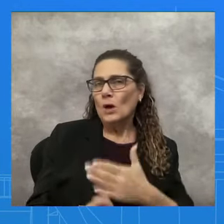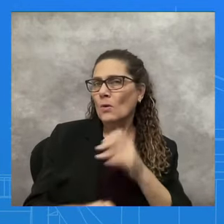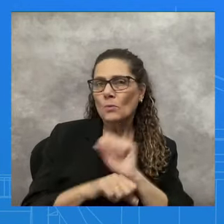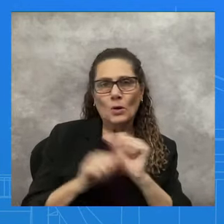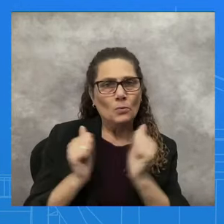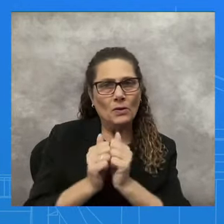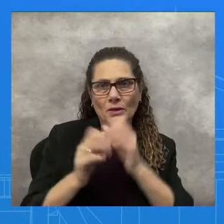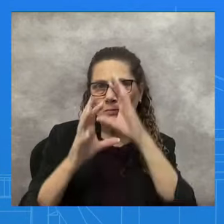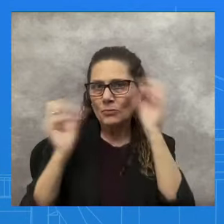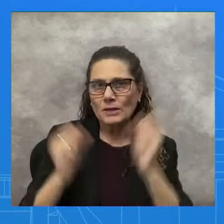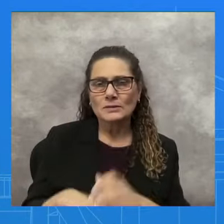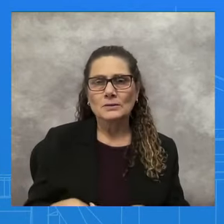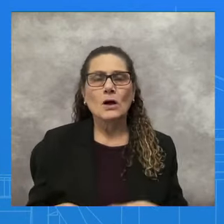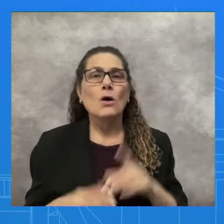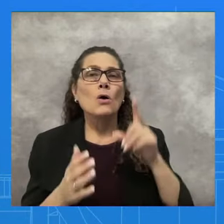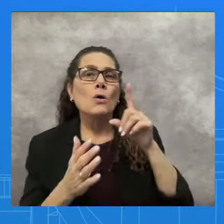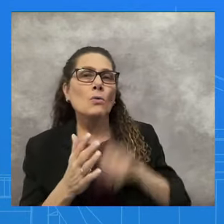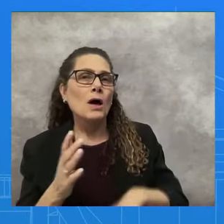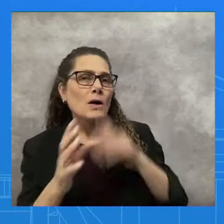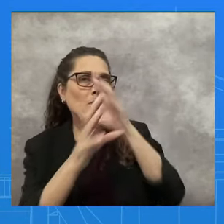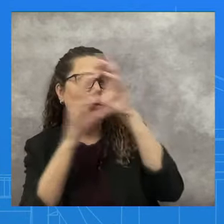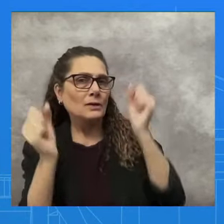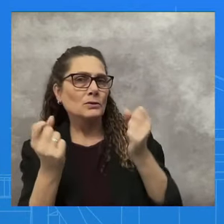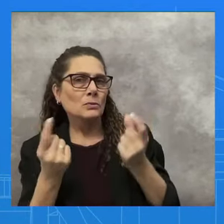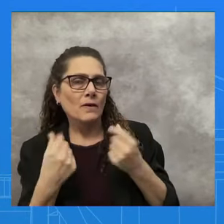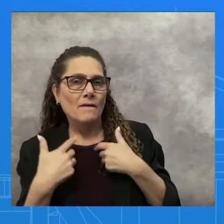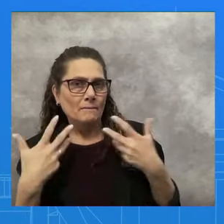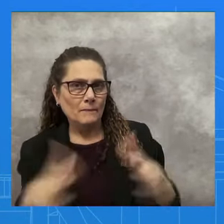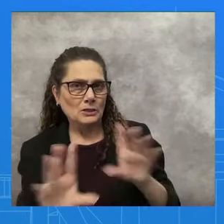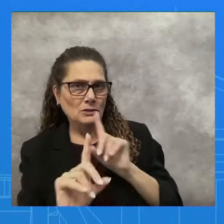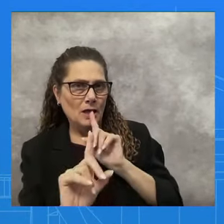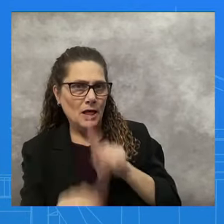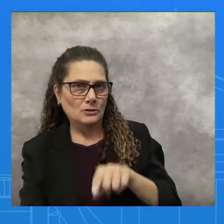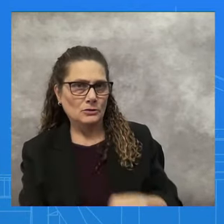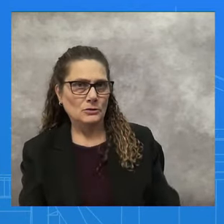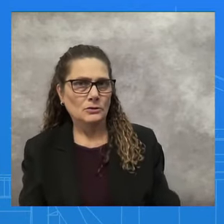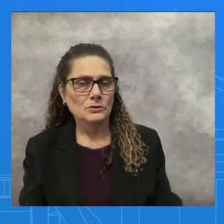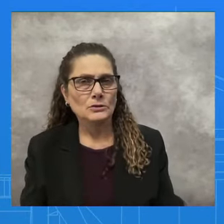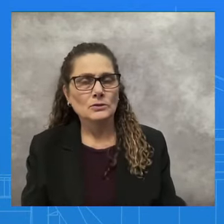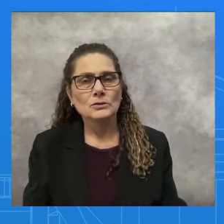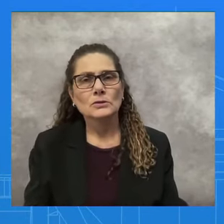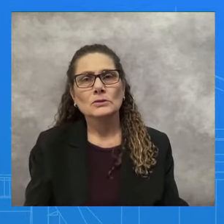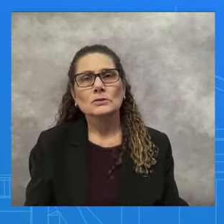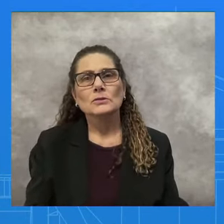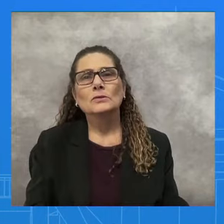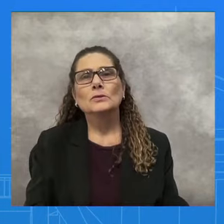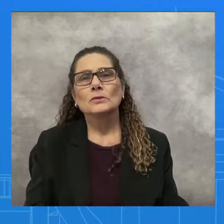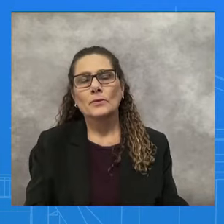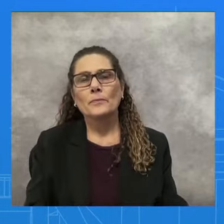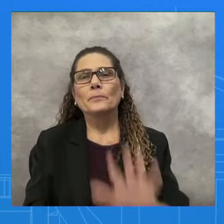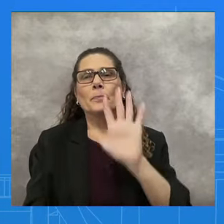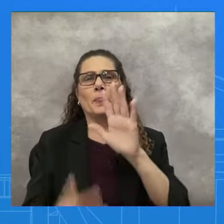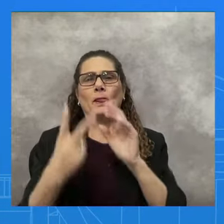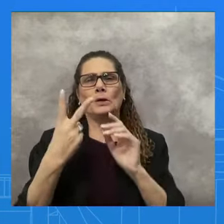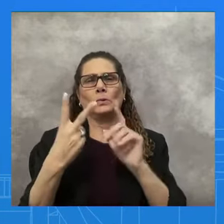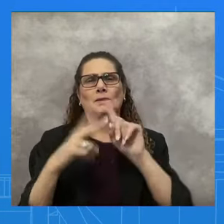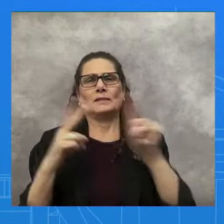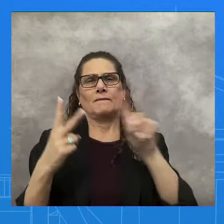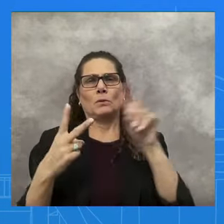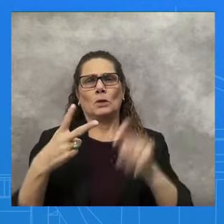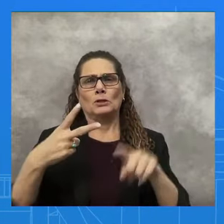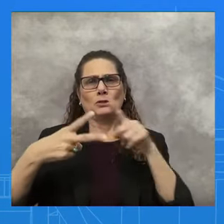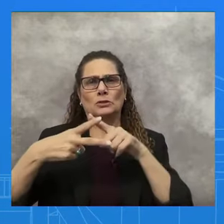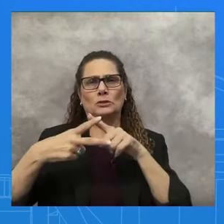I answered. Go ahead, Ed. Go ahead, Ed. Thank you, Karine. Thanks, Karine. They're two very different questions. One on China and the southern border.